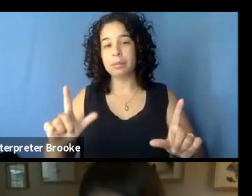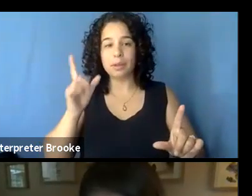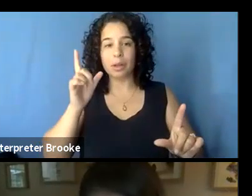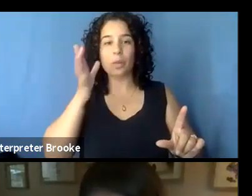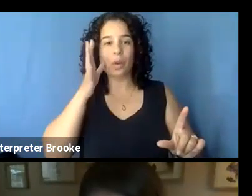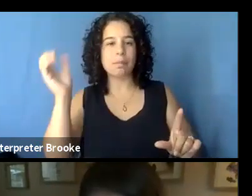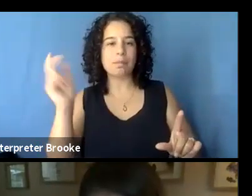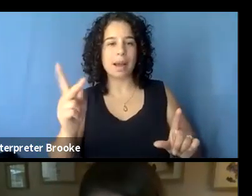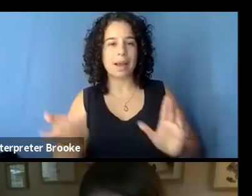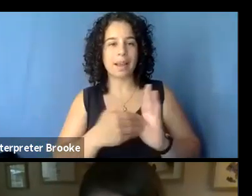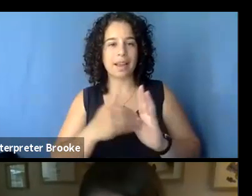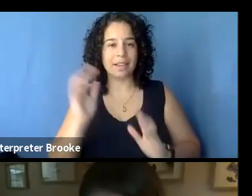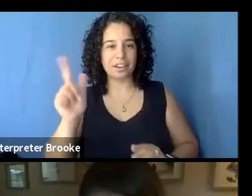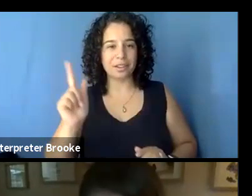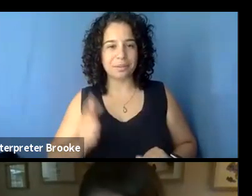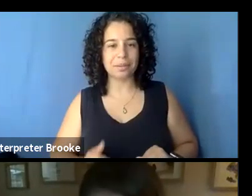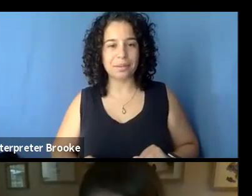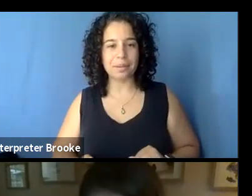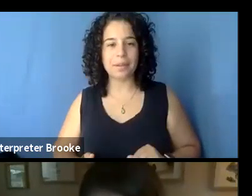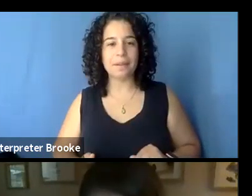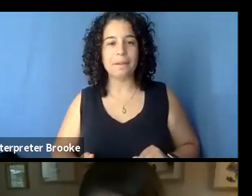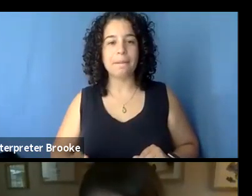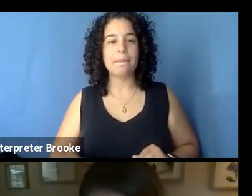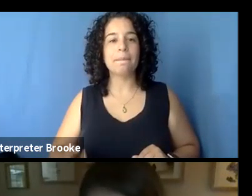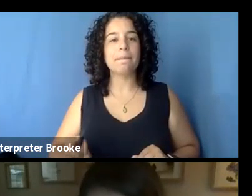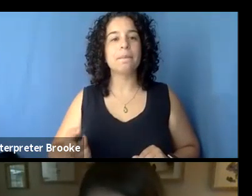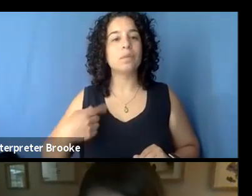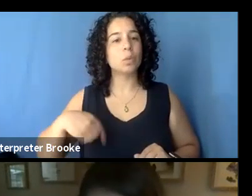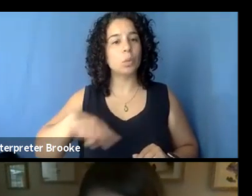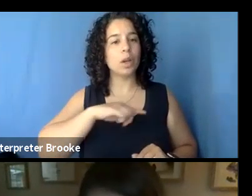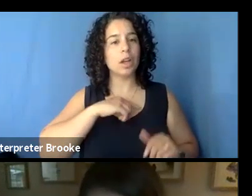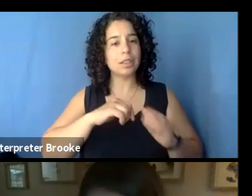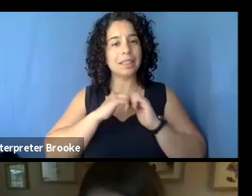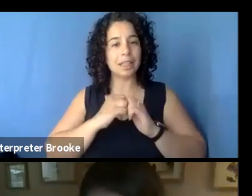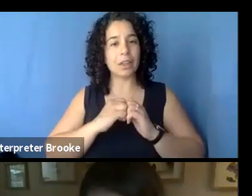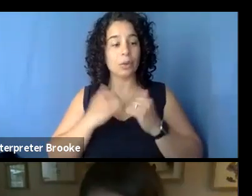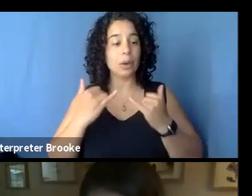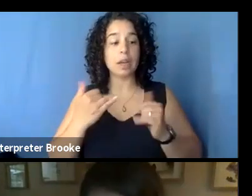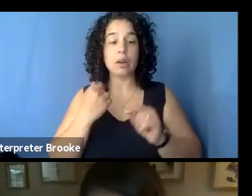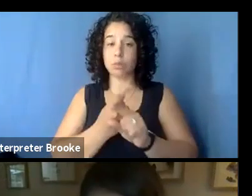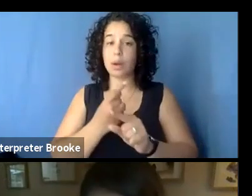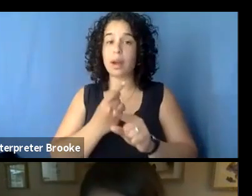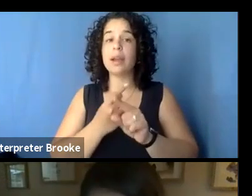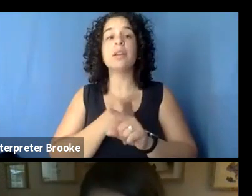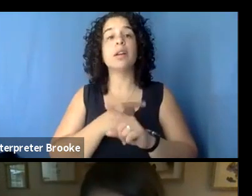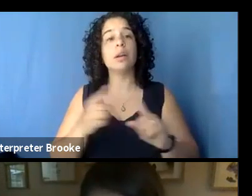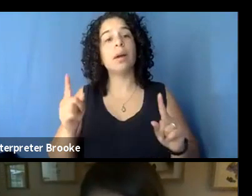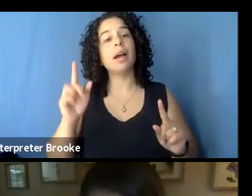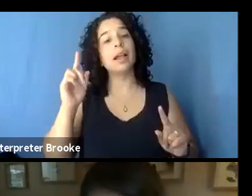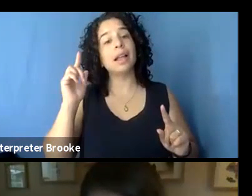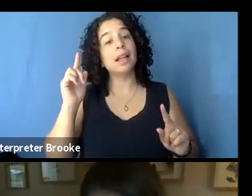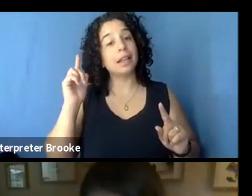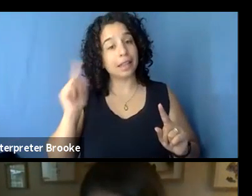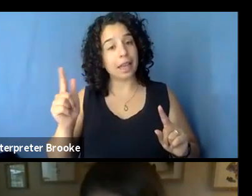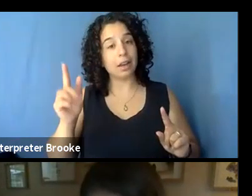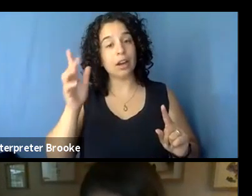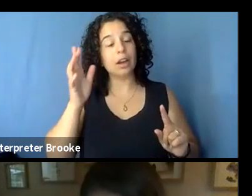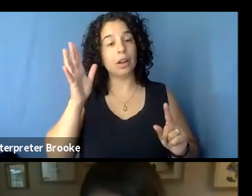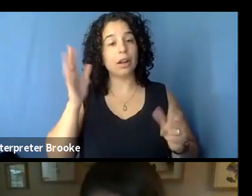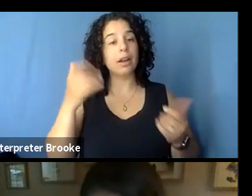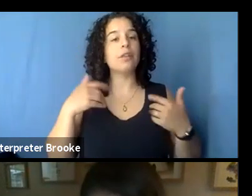back. We are together right now, but we will have an opportunity to try